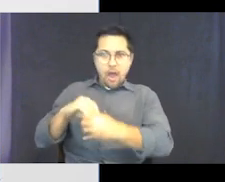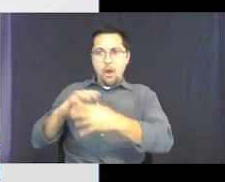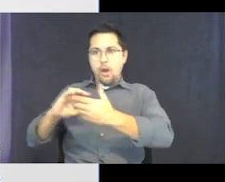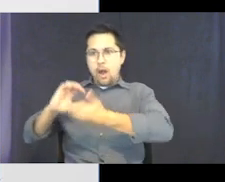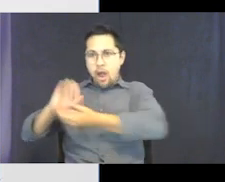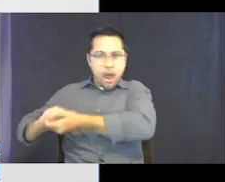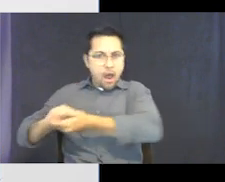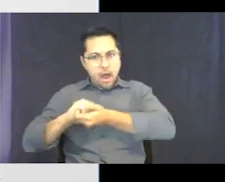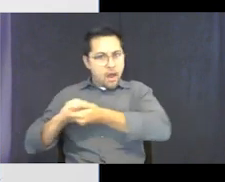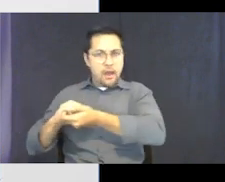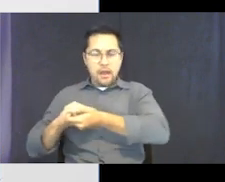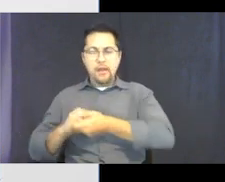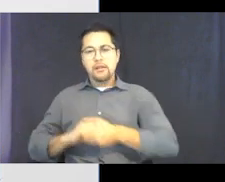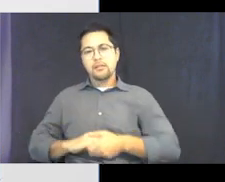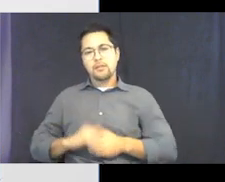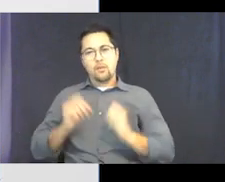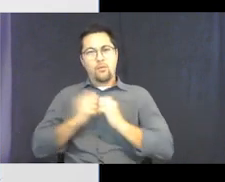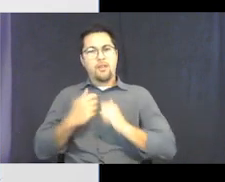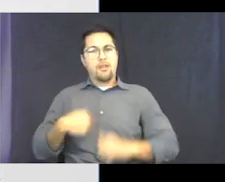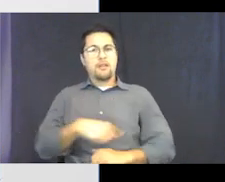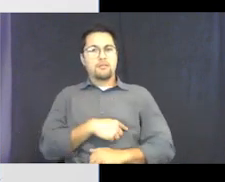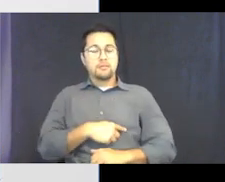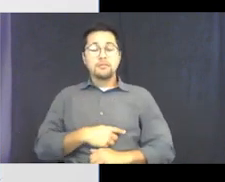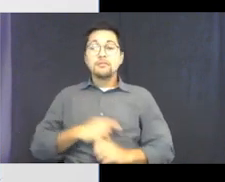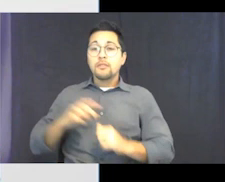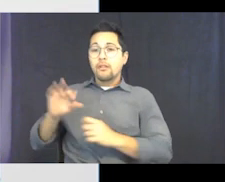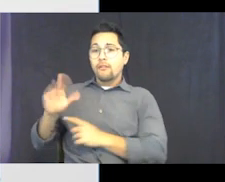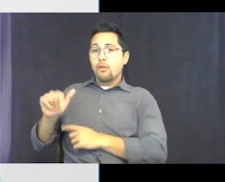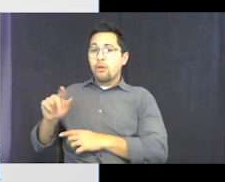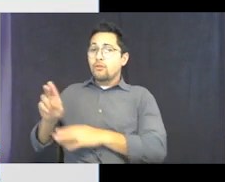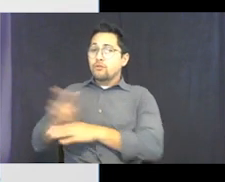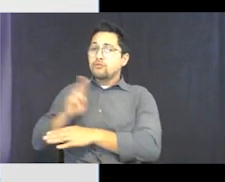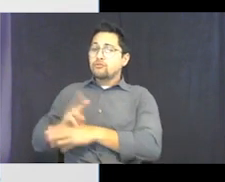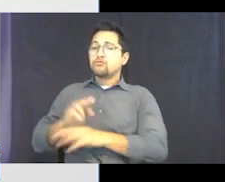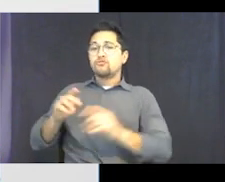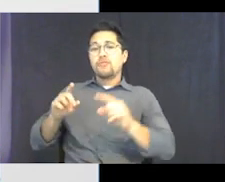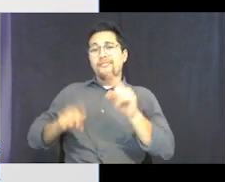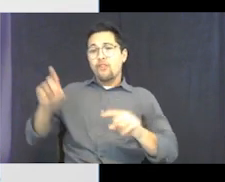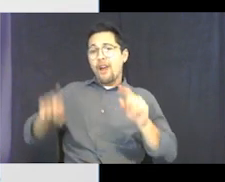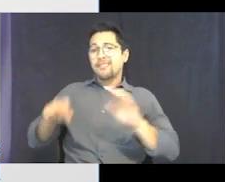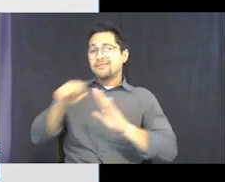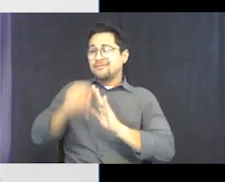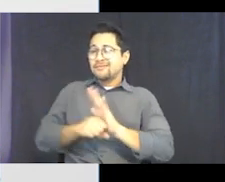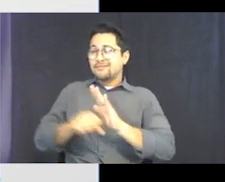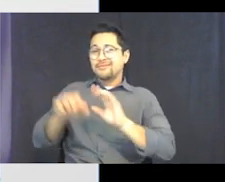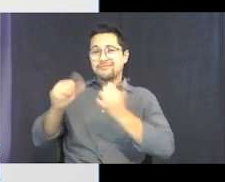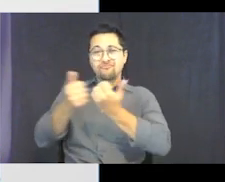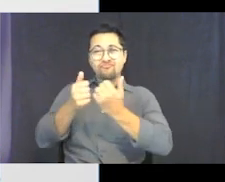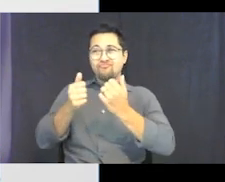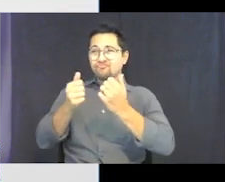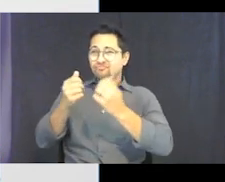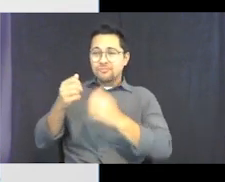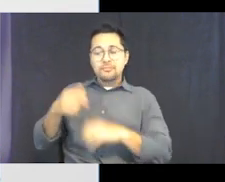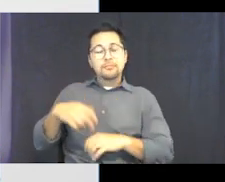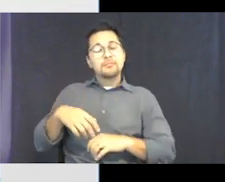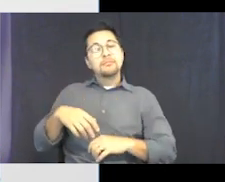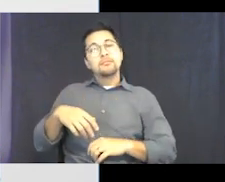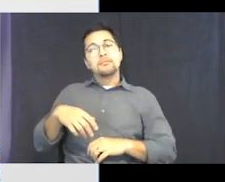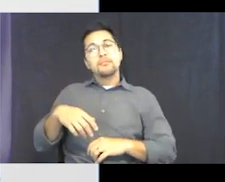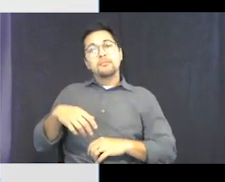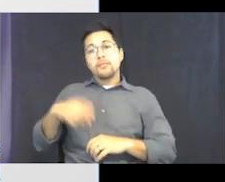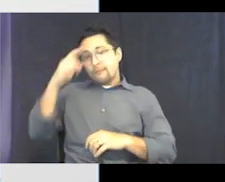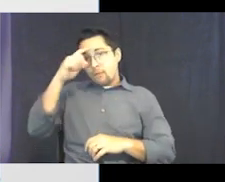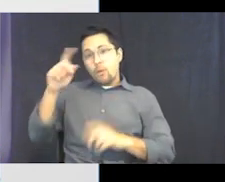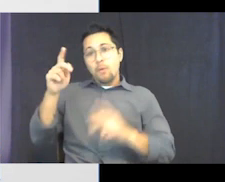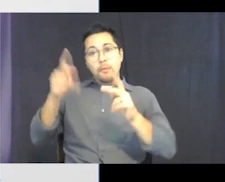work collectively with us. So Florida uses a variety of state agencies to include the Agency for